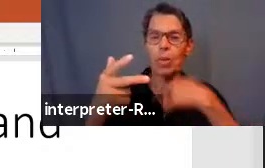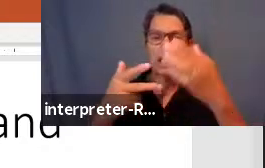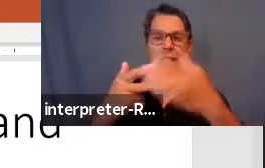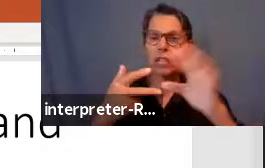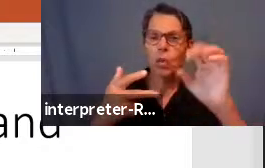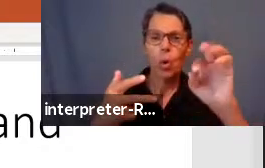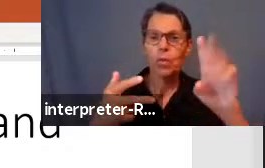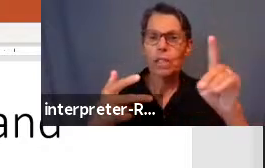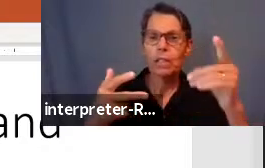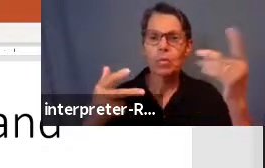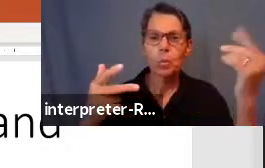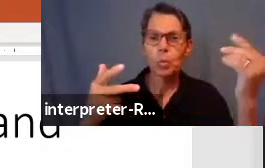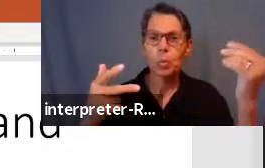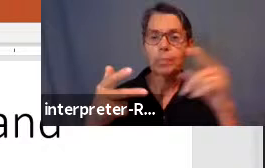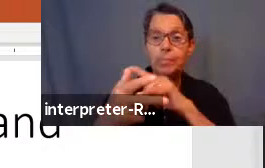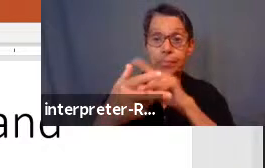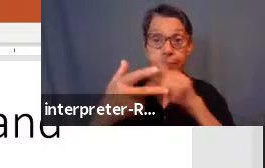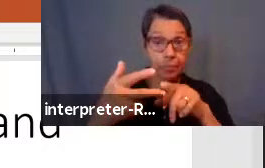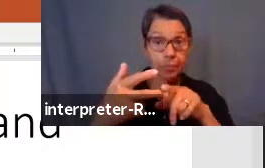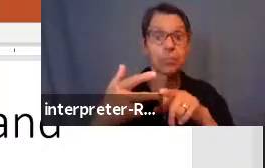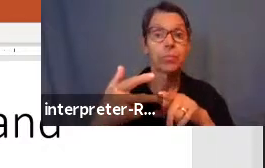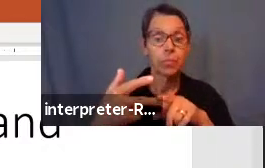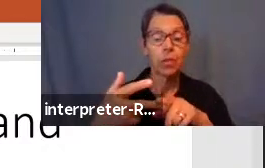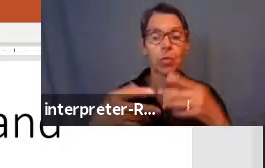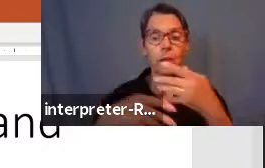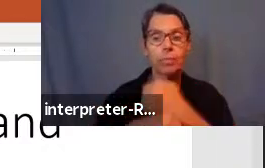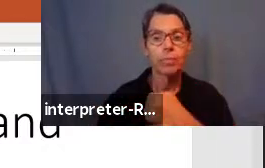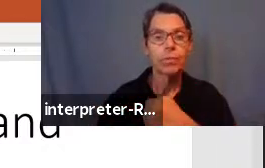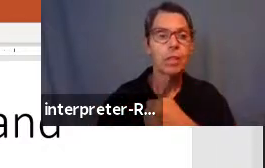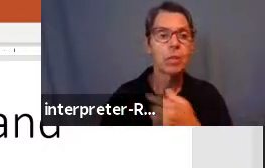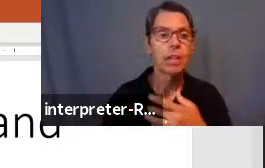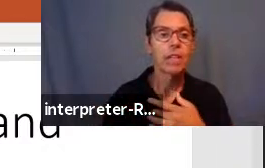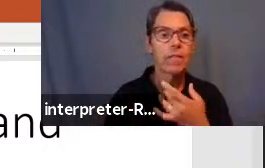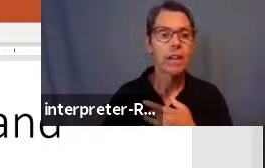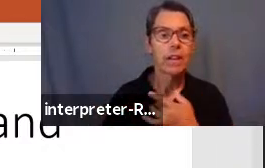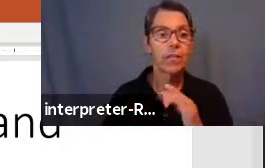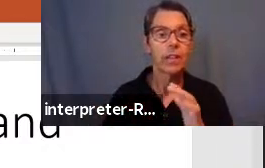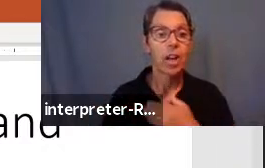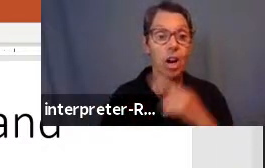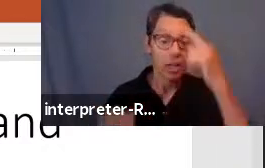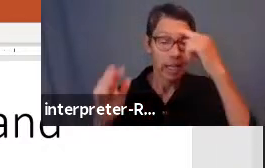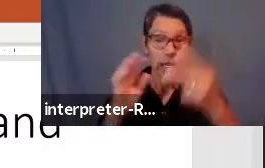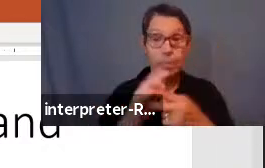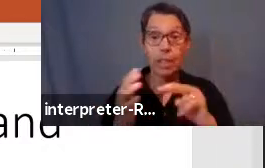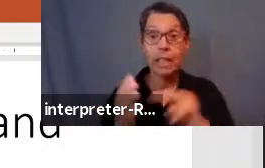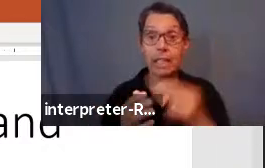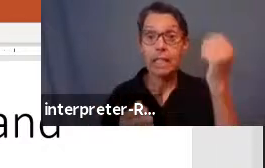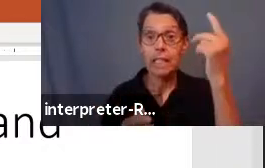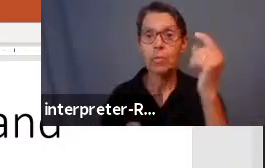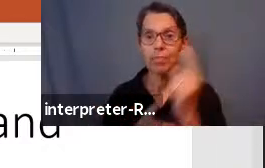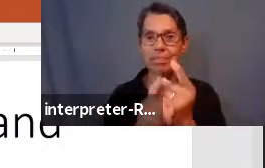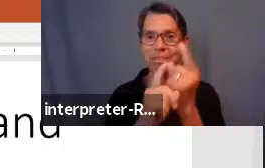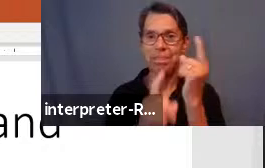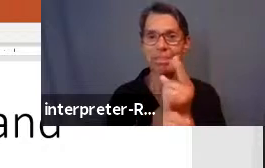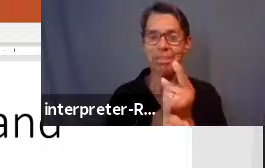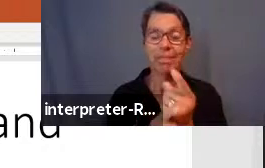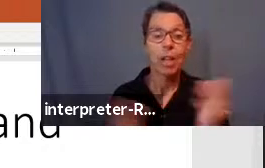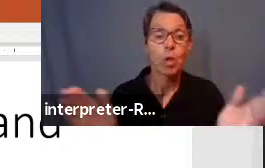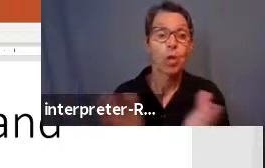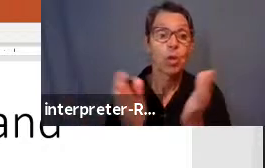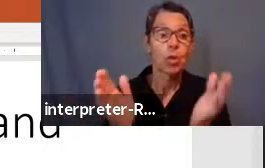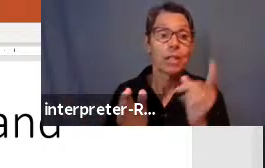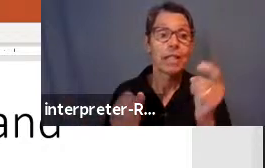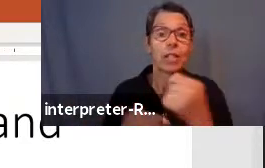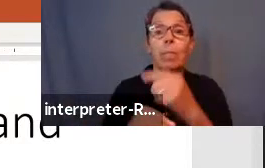think that the implications we had distilled, people felt were right on. And there was encouragement to just include that we needed to